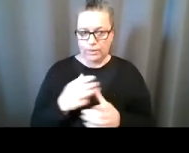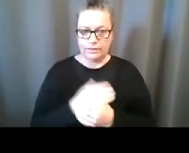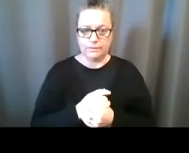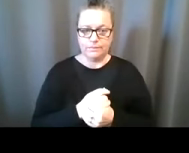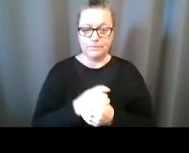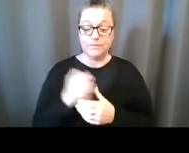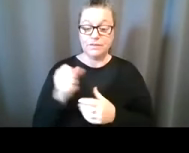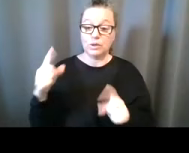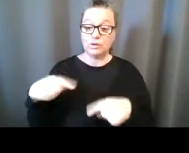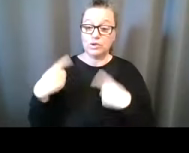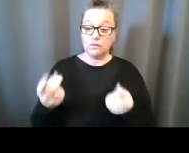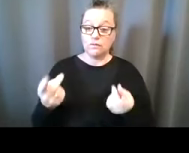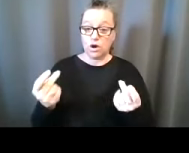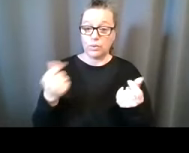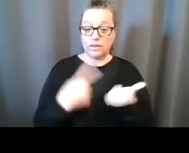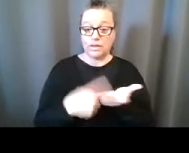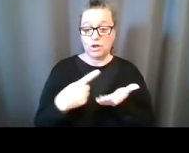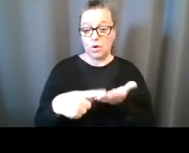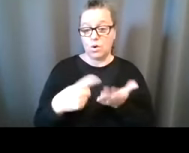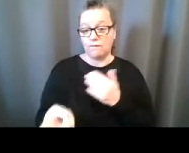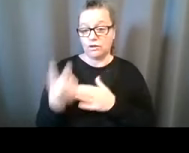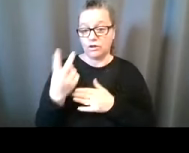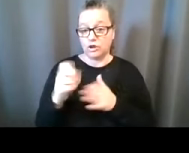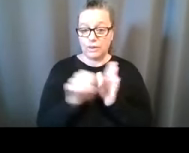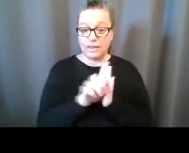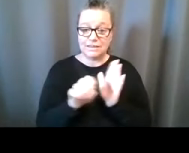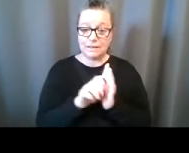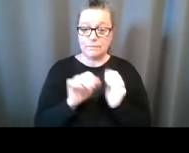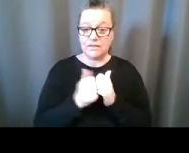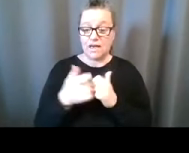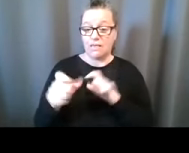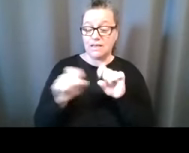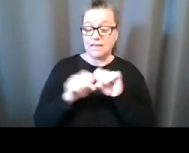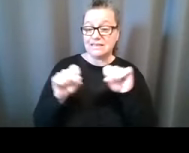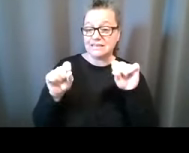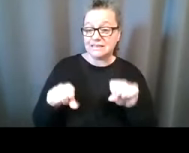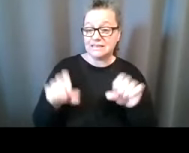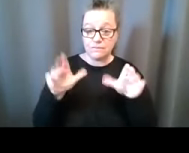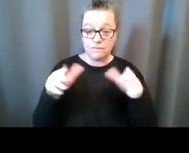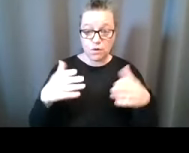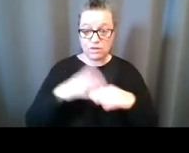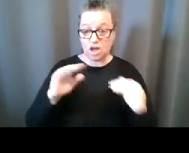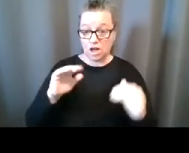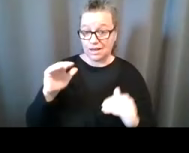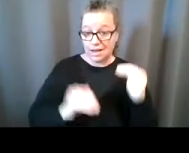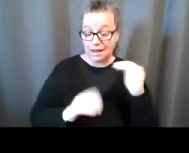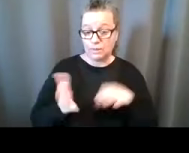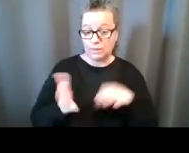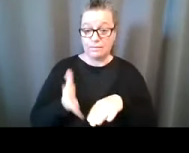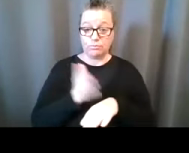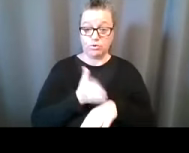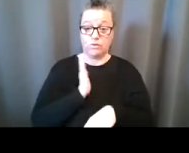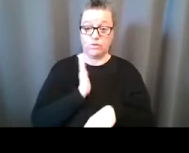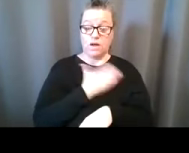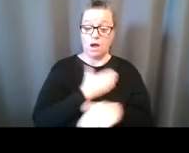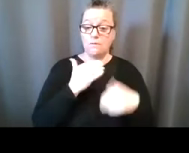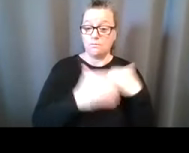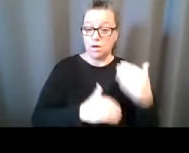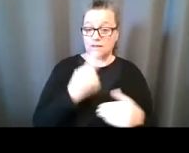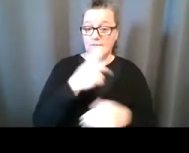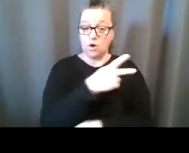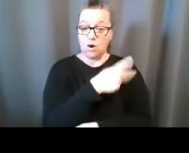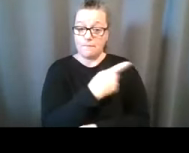So I'd like to quickly go over 2 examples of how this systematized focus on inequities has improved our processes for our patients and